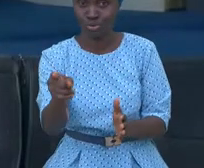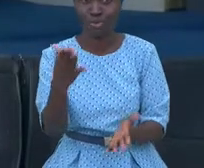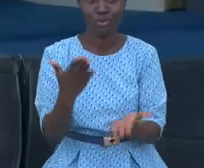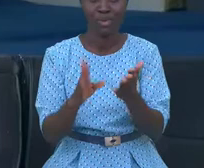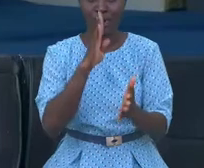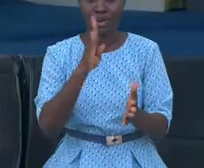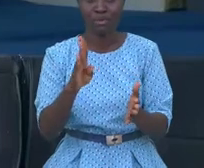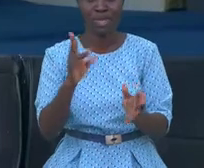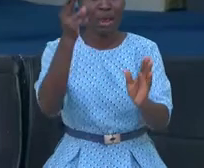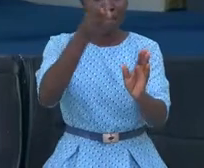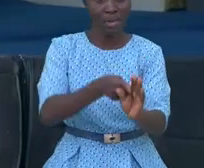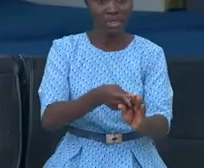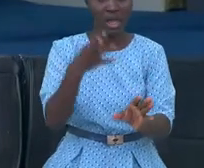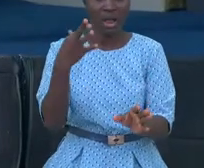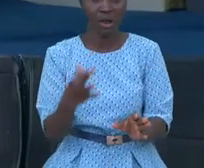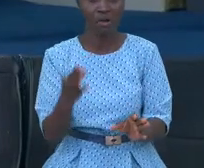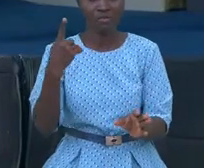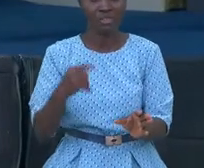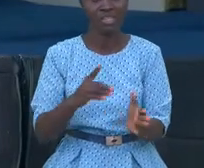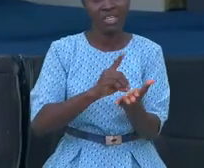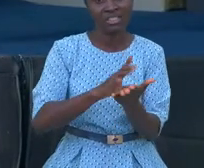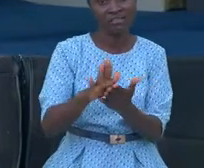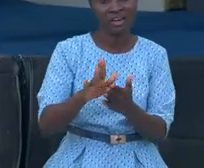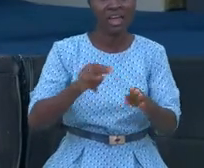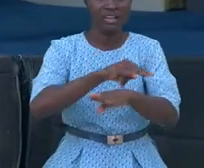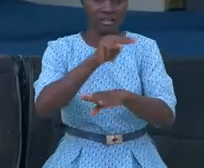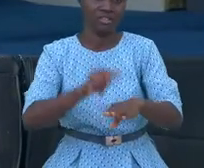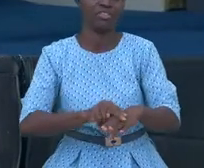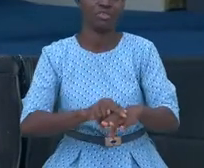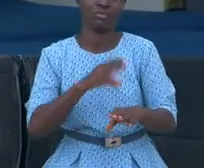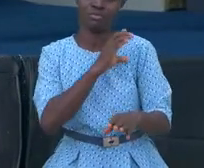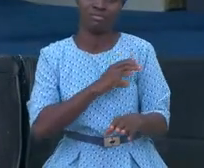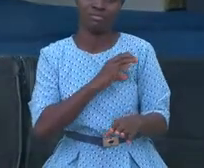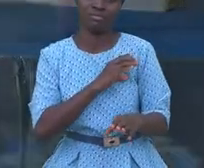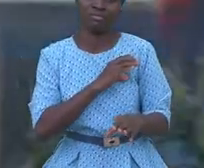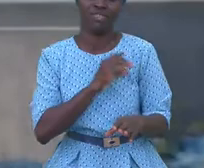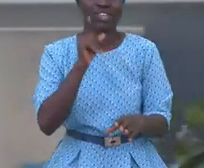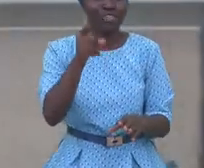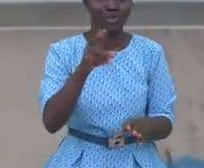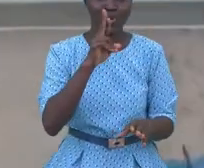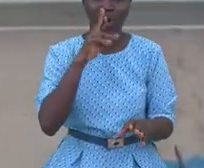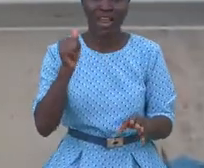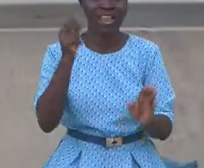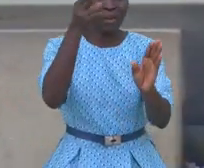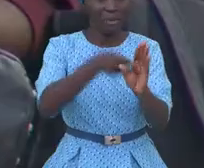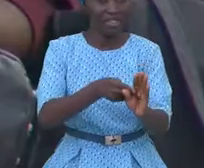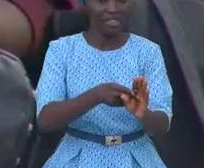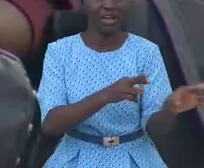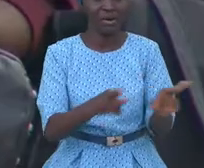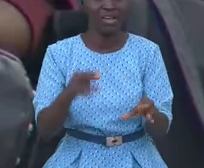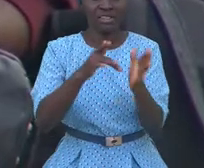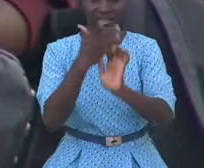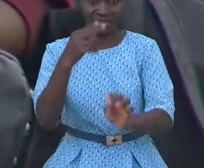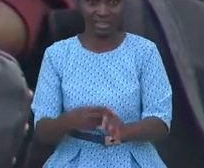might be partakers of the divine nature. You are a partaker in Jesus' name.